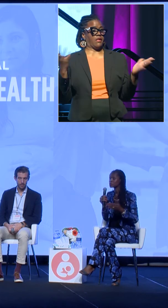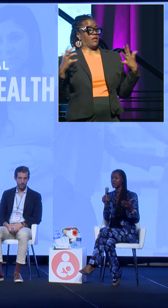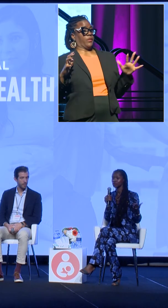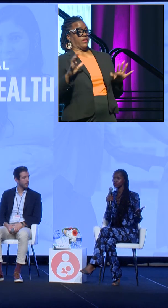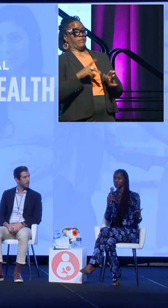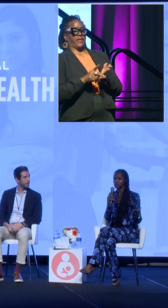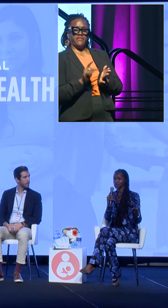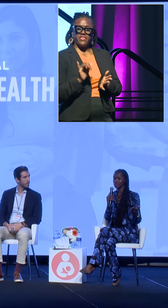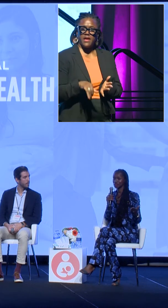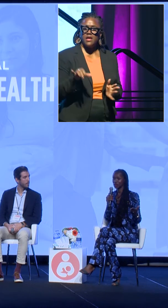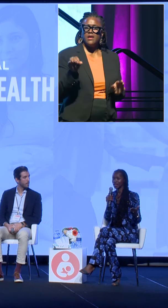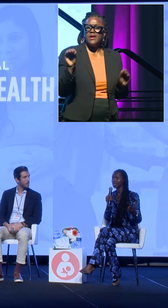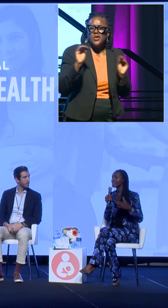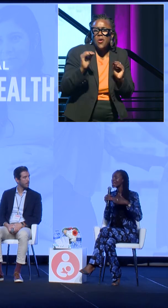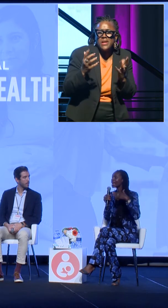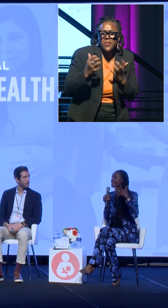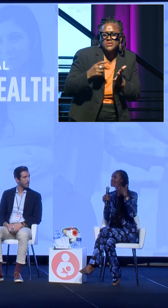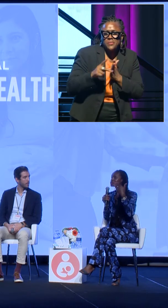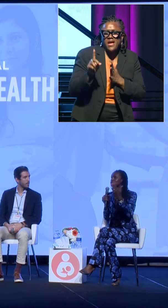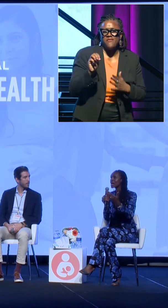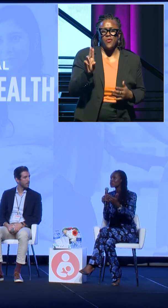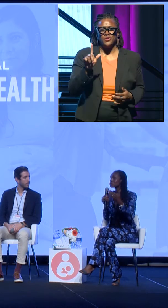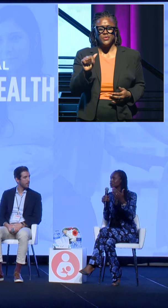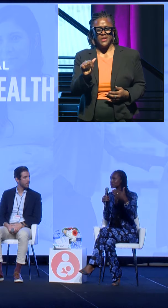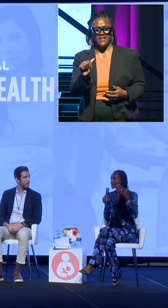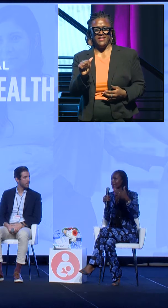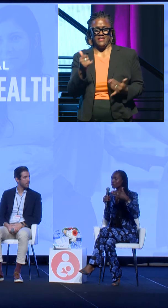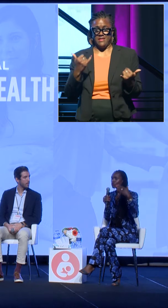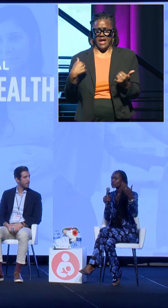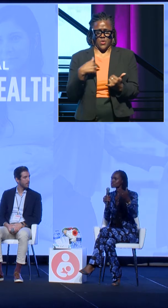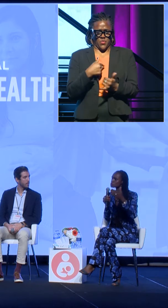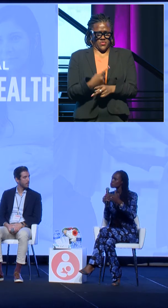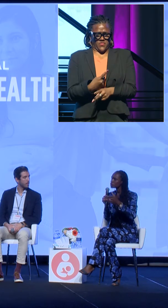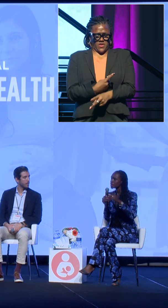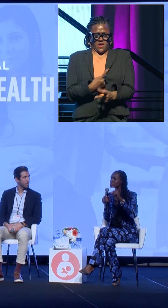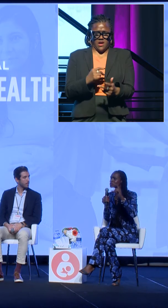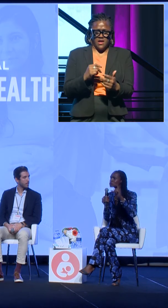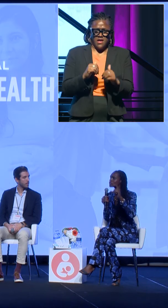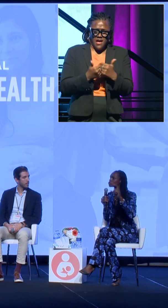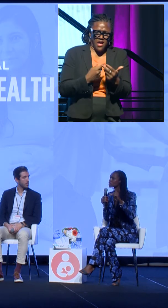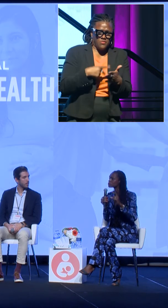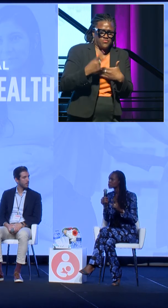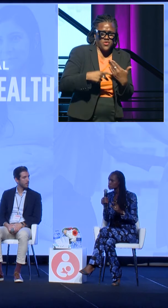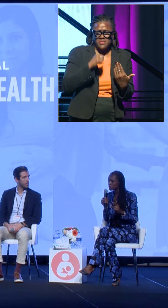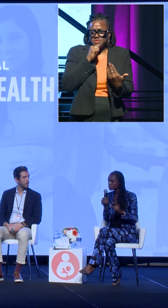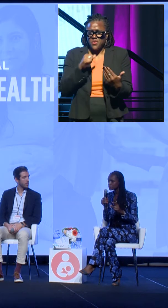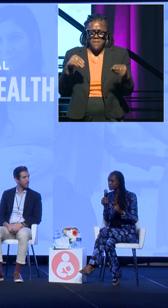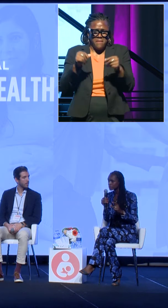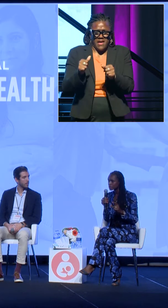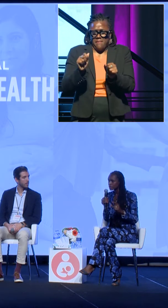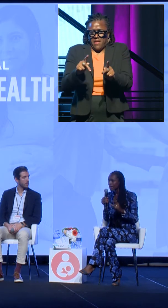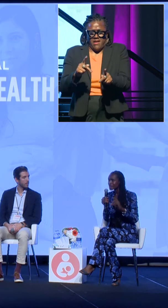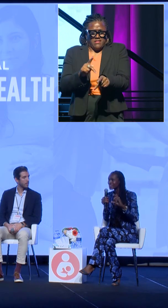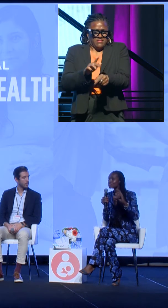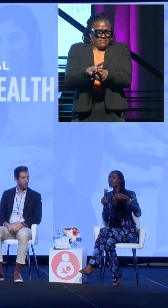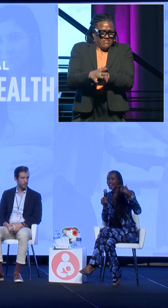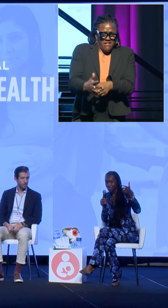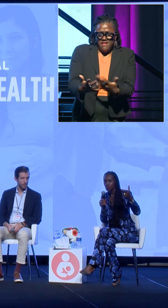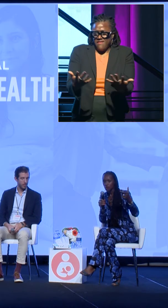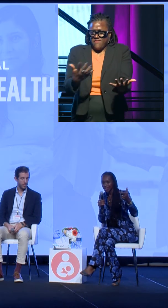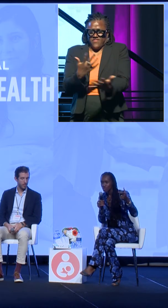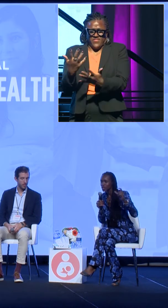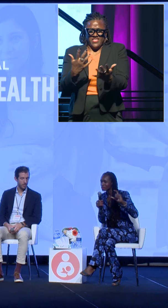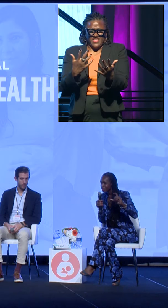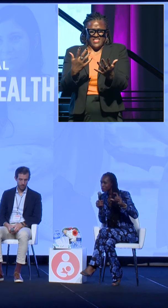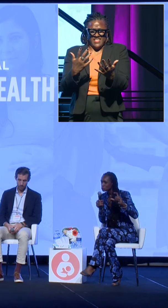Nobody wants to pay for doulas, right? And so now we're figuring out all these programs that don't even reimburse properly at a